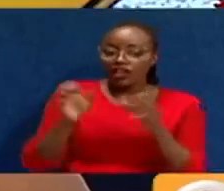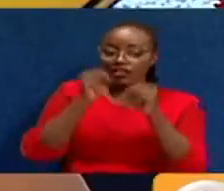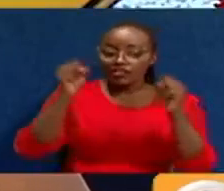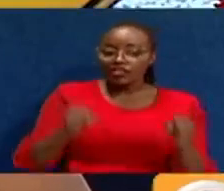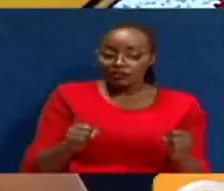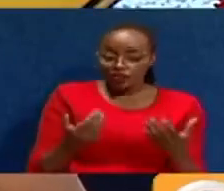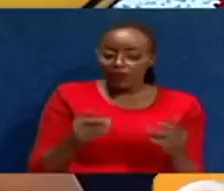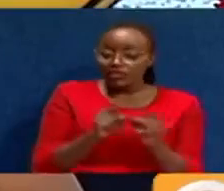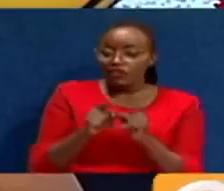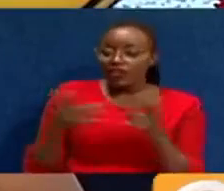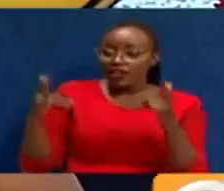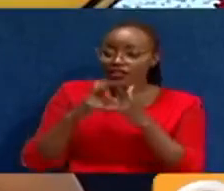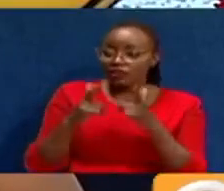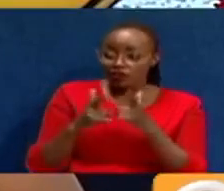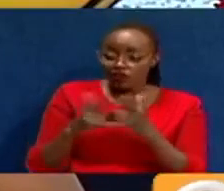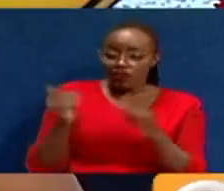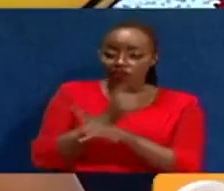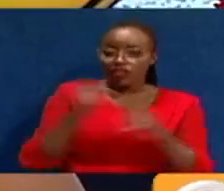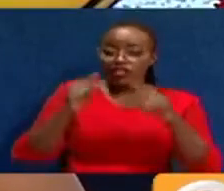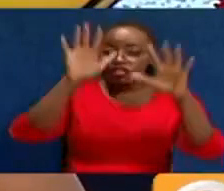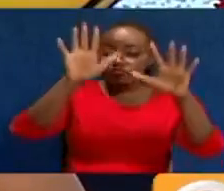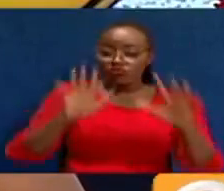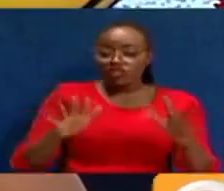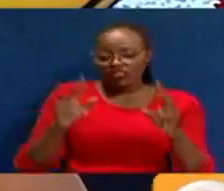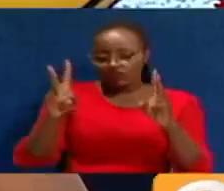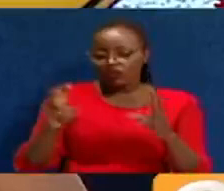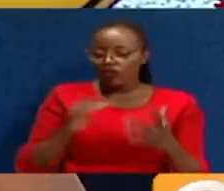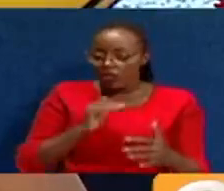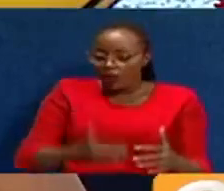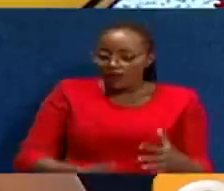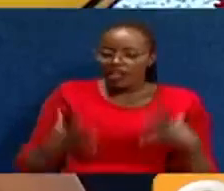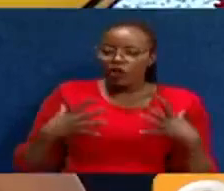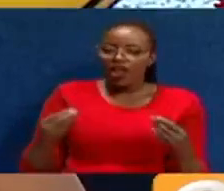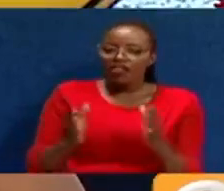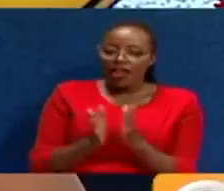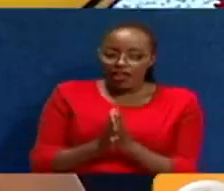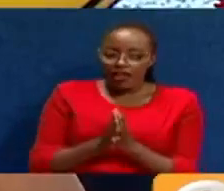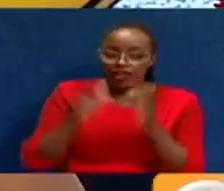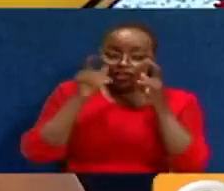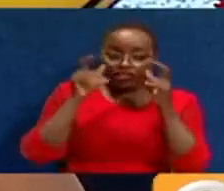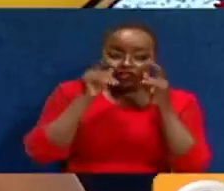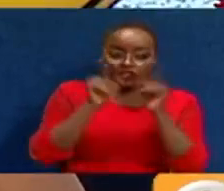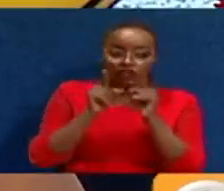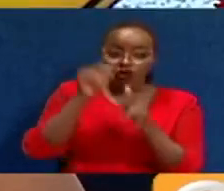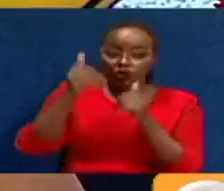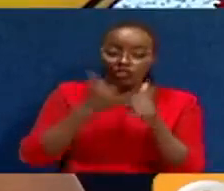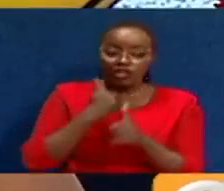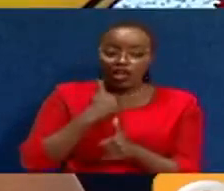in funding, the fight against key diseases like HIV, maternal health, and many others that are almost